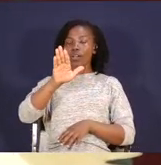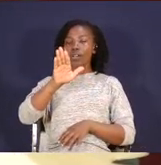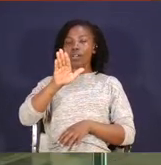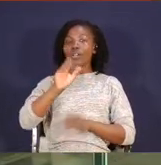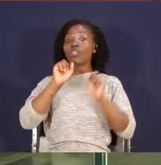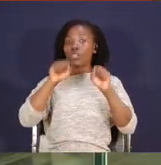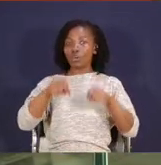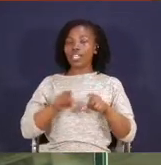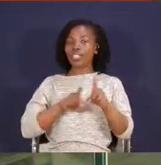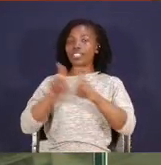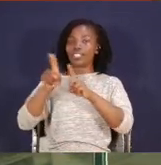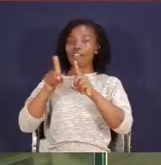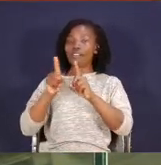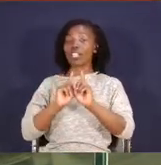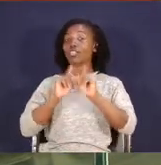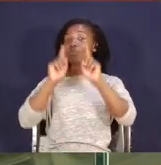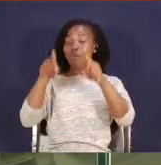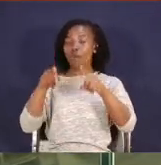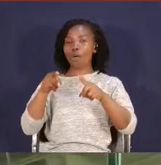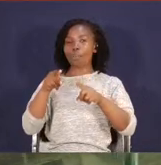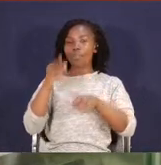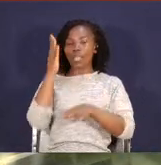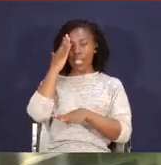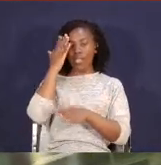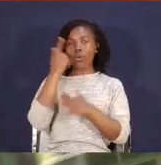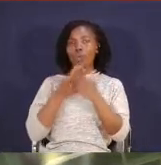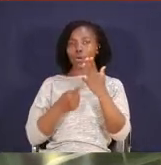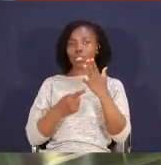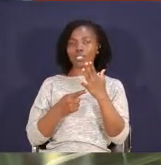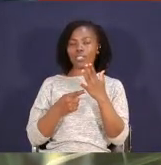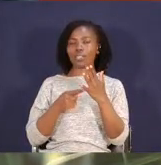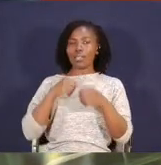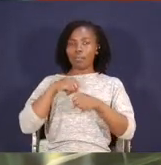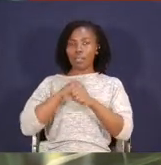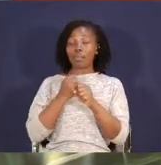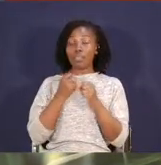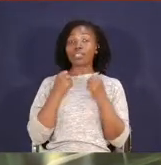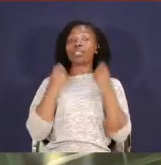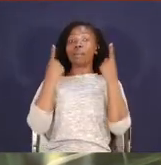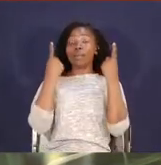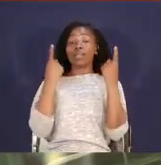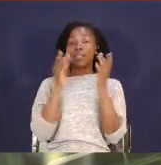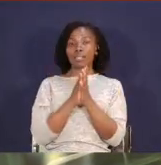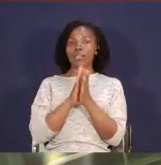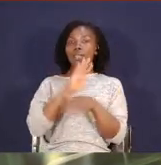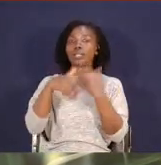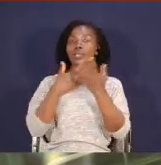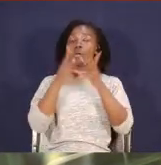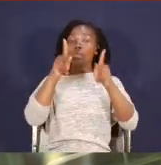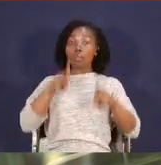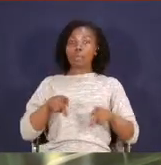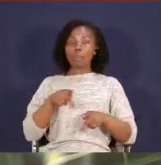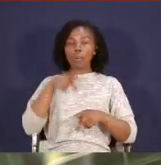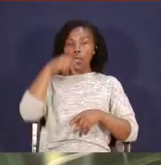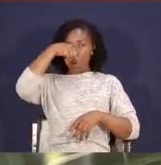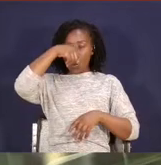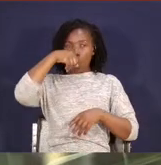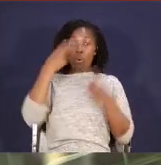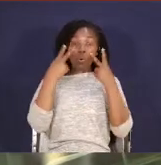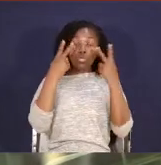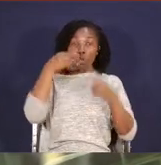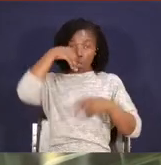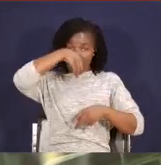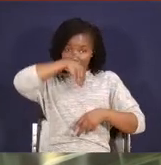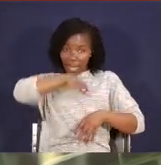can go find out. What is this that really mesmerized Pastor Sam? And everybody who came around was just saying, wow, you